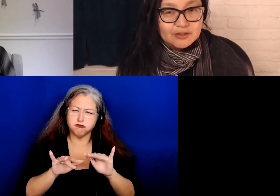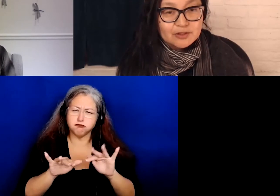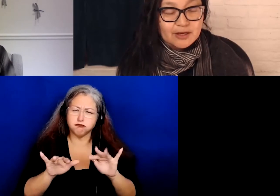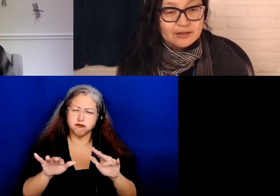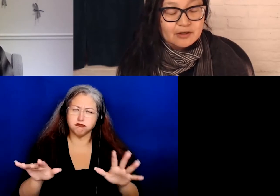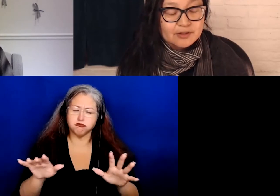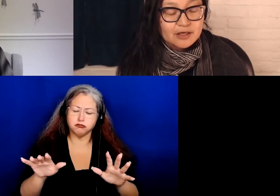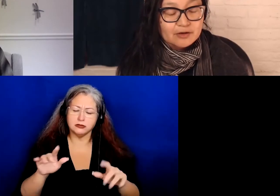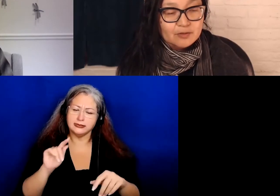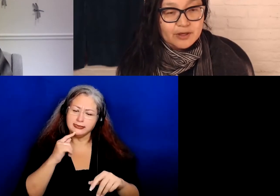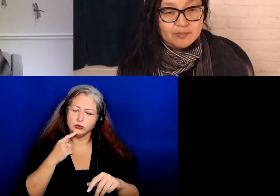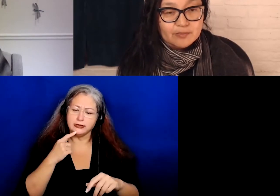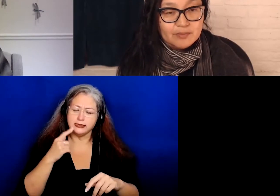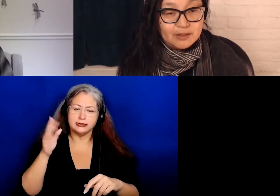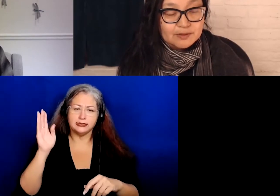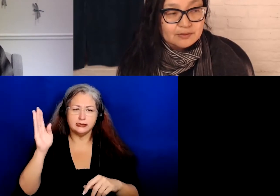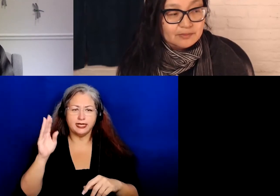commencement speech that the artist Carrie